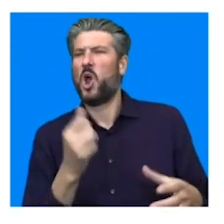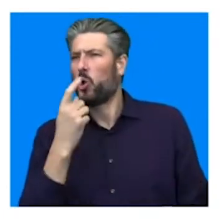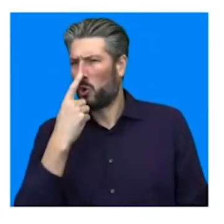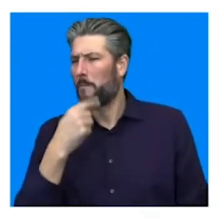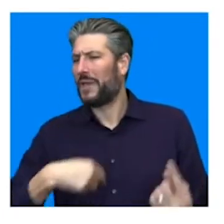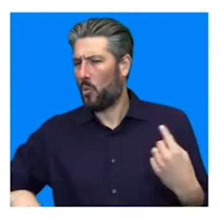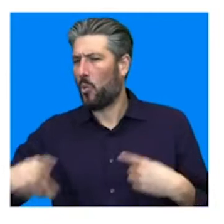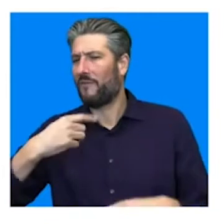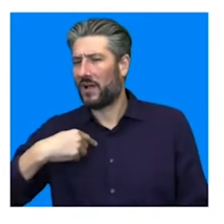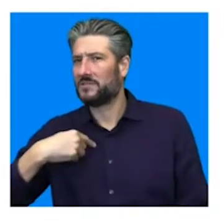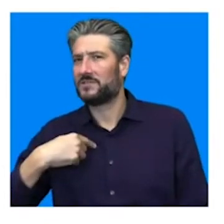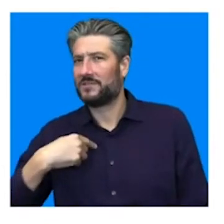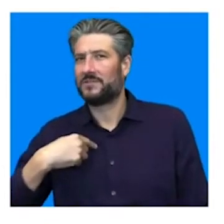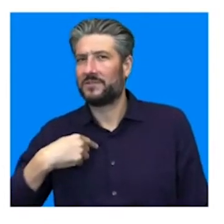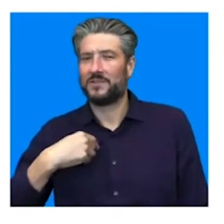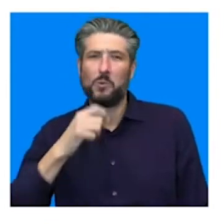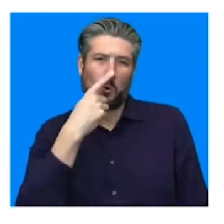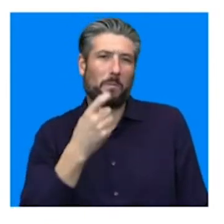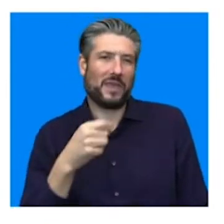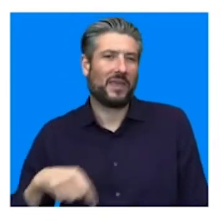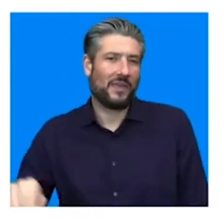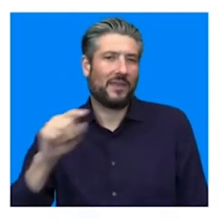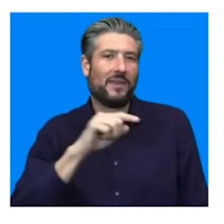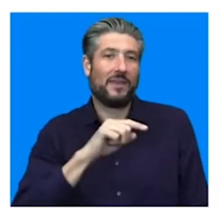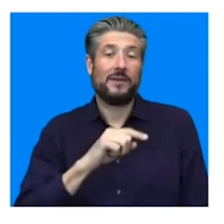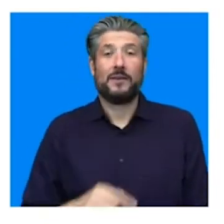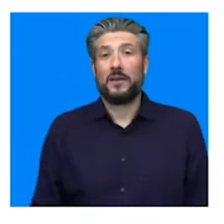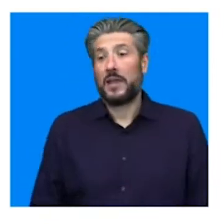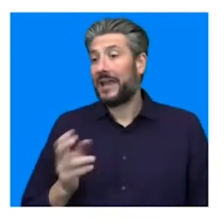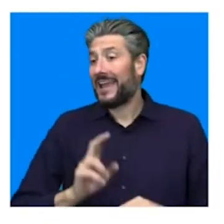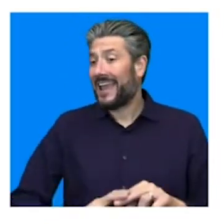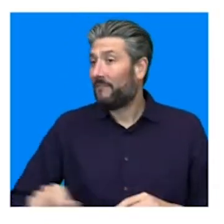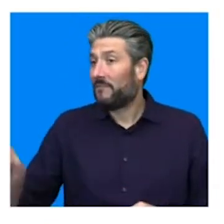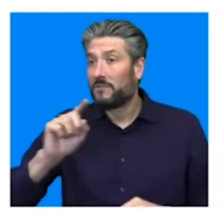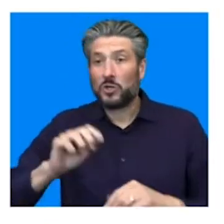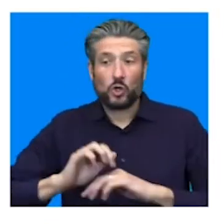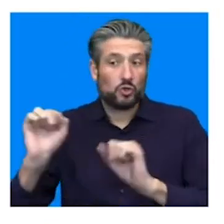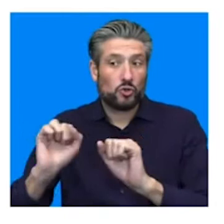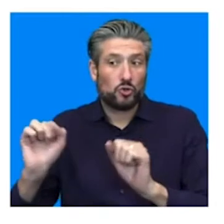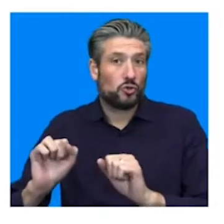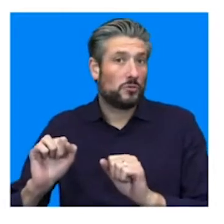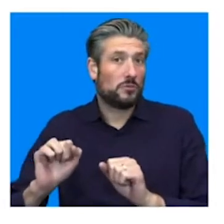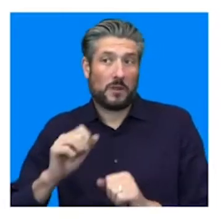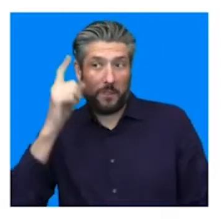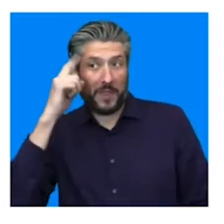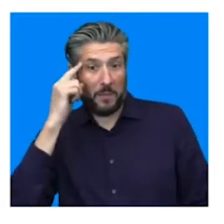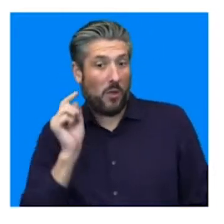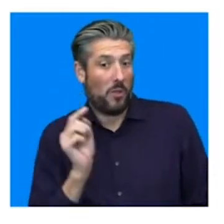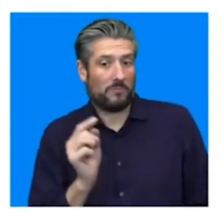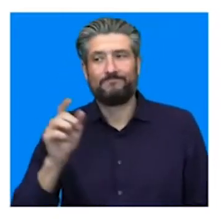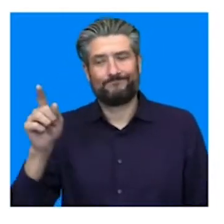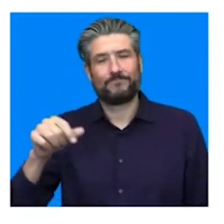And I think if the ones who are not, they're really, I think they're gonna lose. I think it's